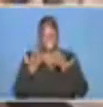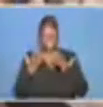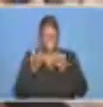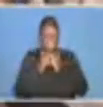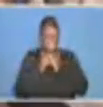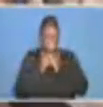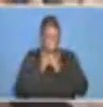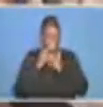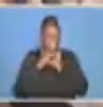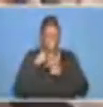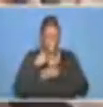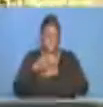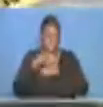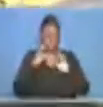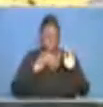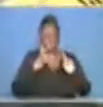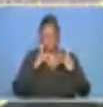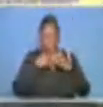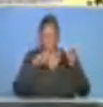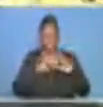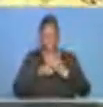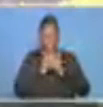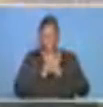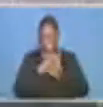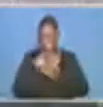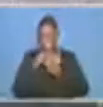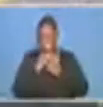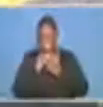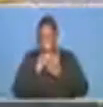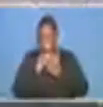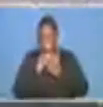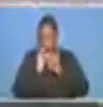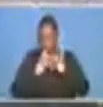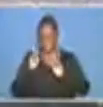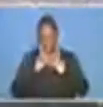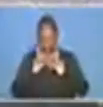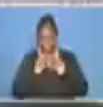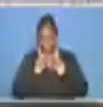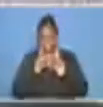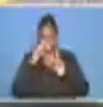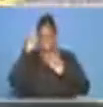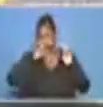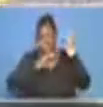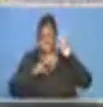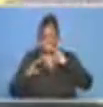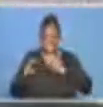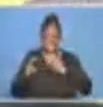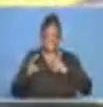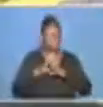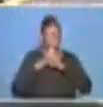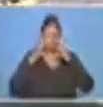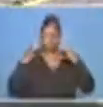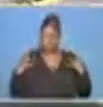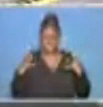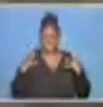we will come back to you and we'll let you know. The latest homicide is sparking concern among residents who say the level of violence in the country is becoming too much of